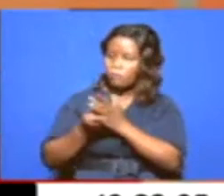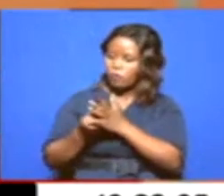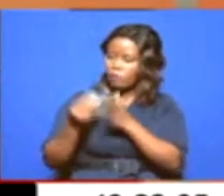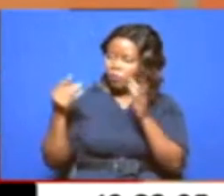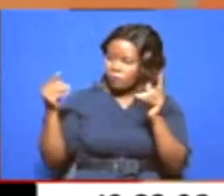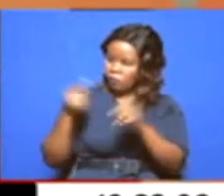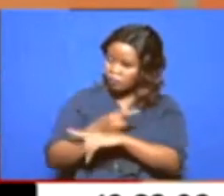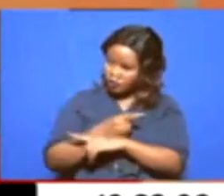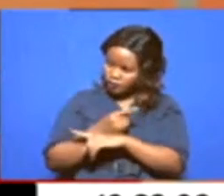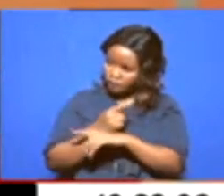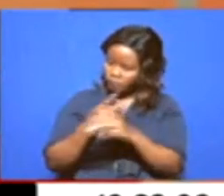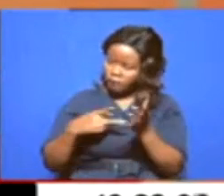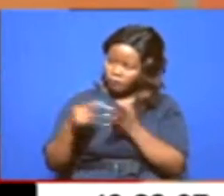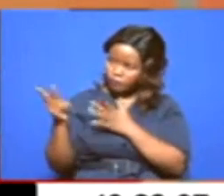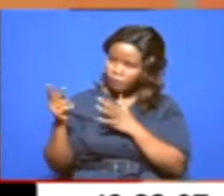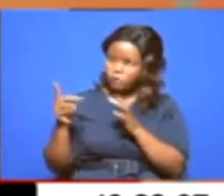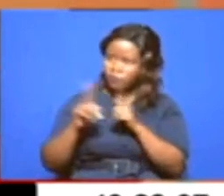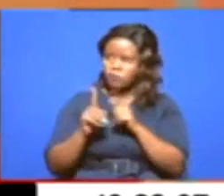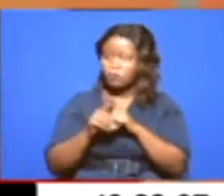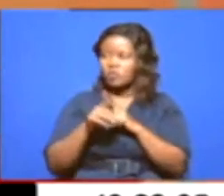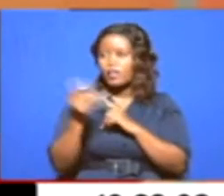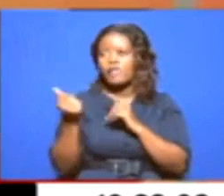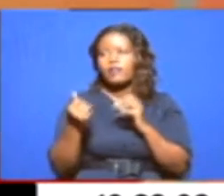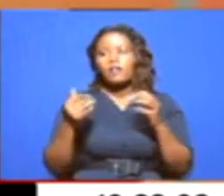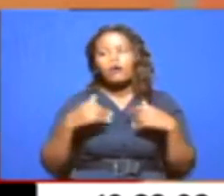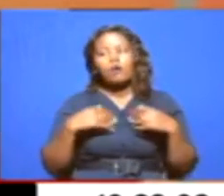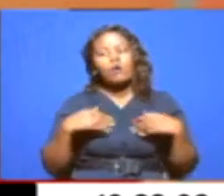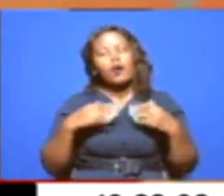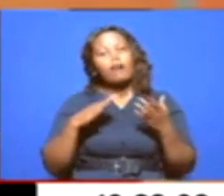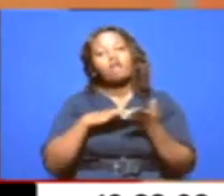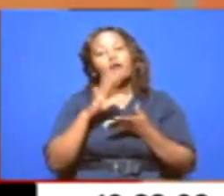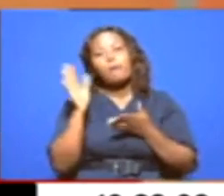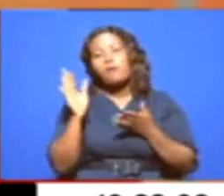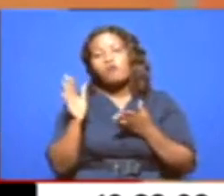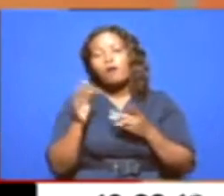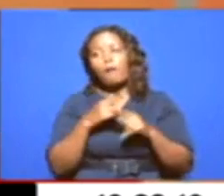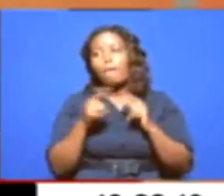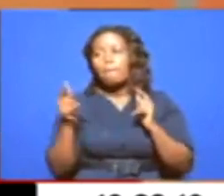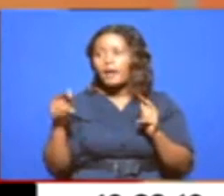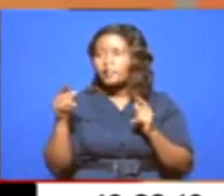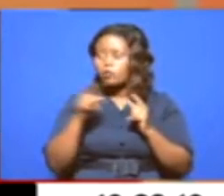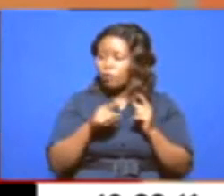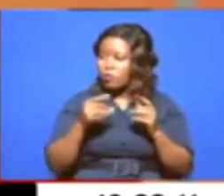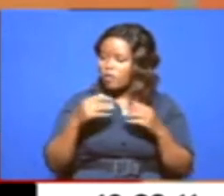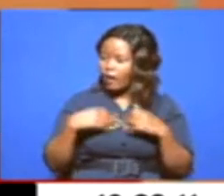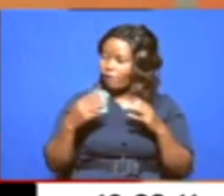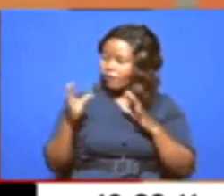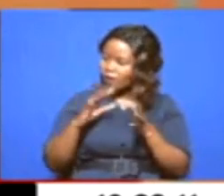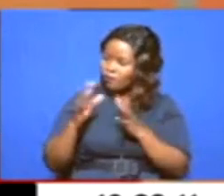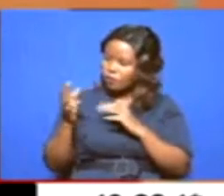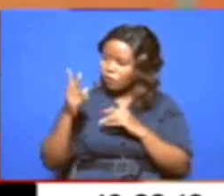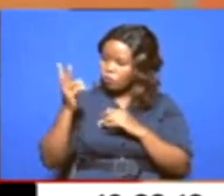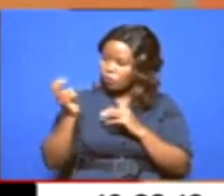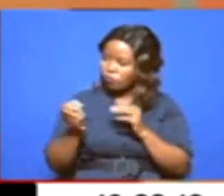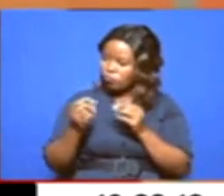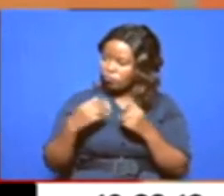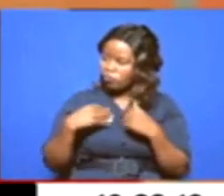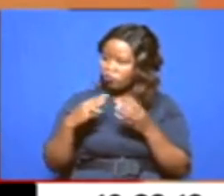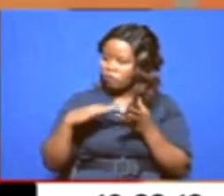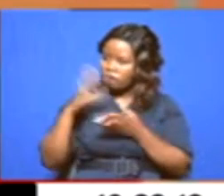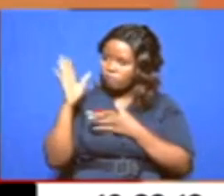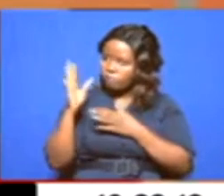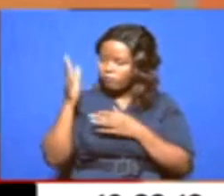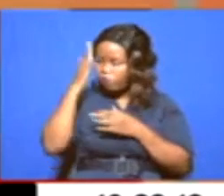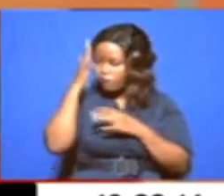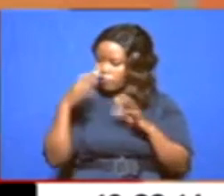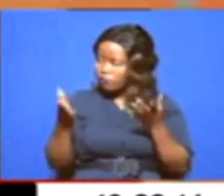to the athletes also that have done well before. As per the rankings, we take about top 20 in the world rankings, and we see how we are going to